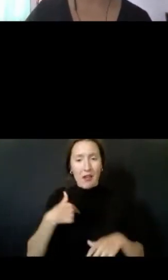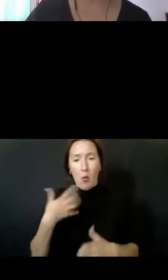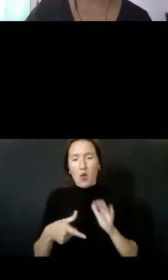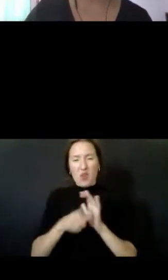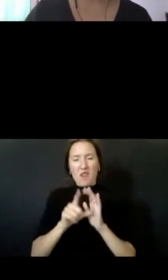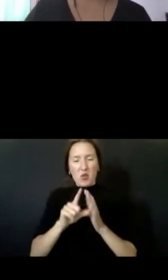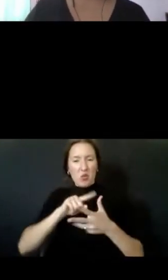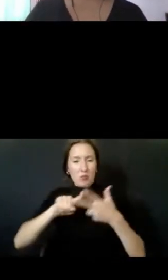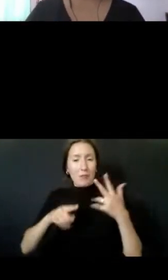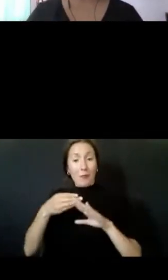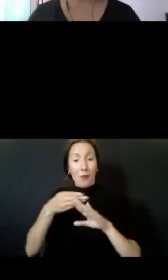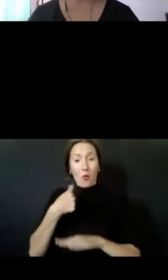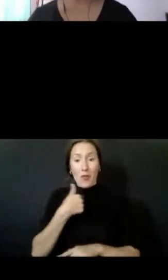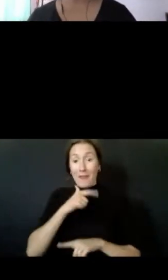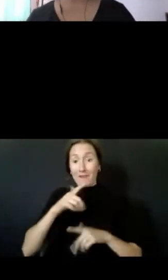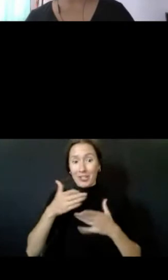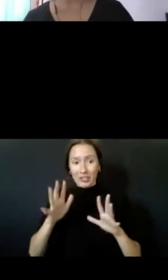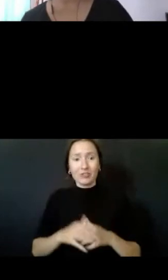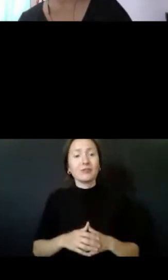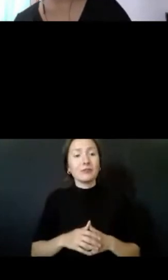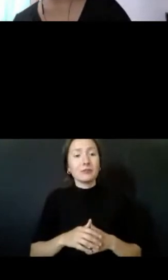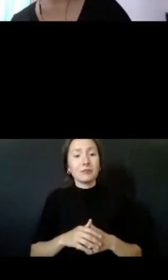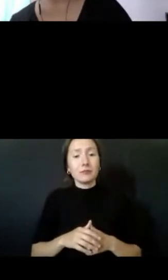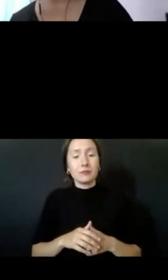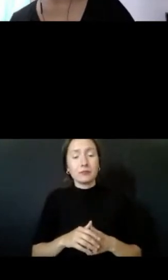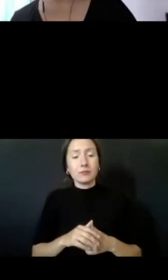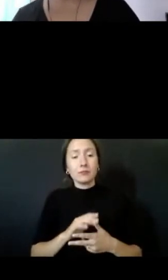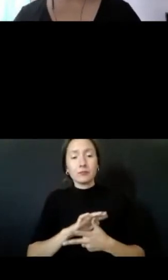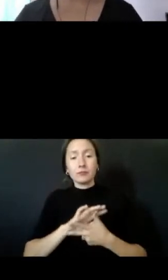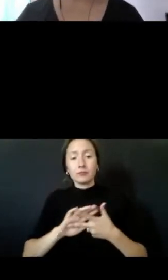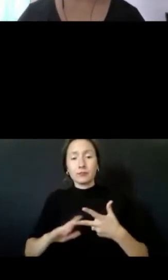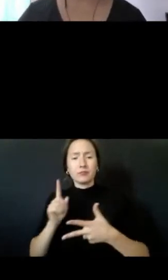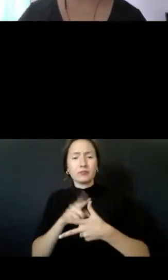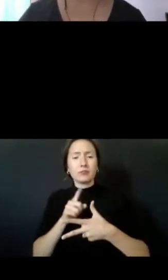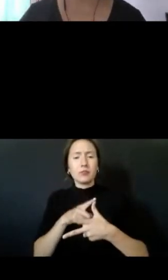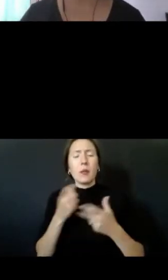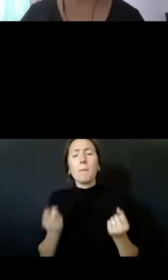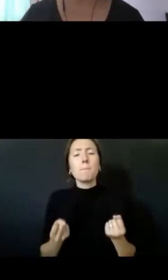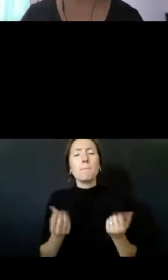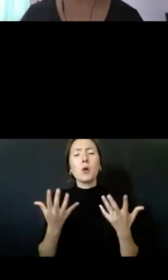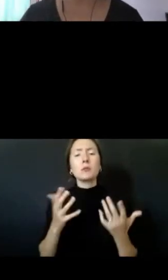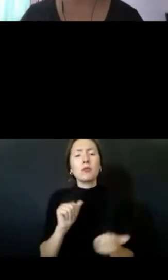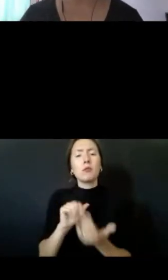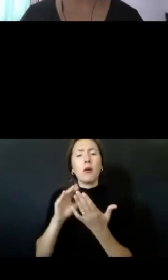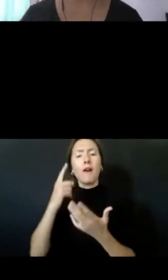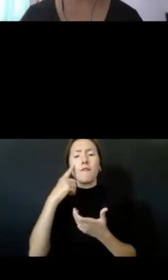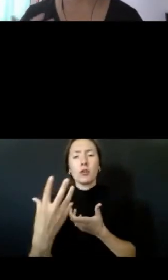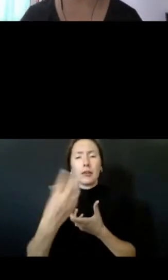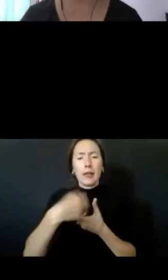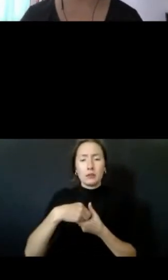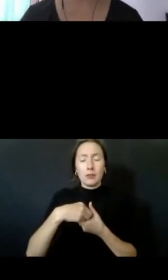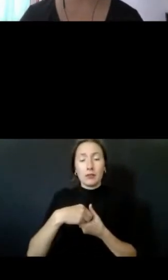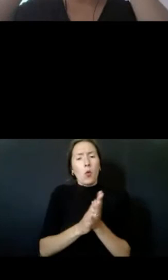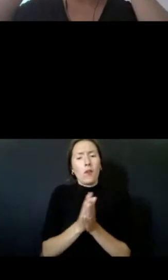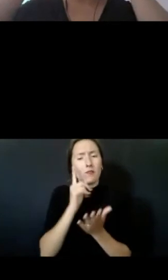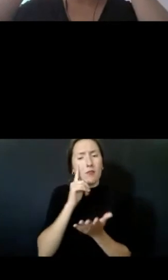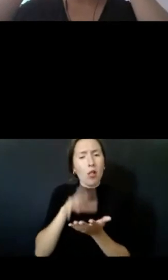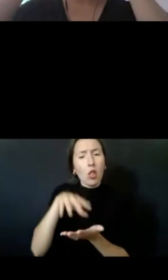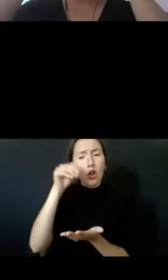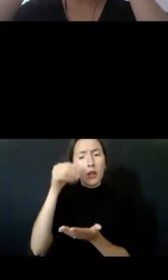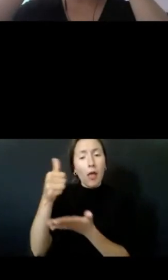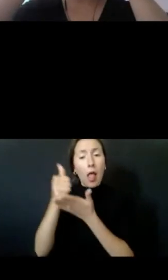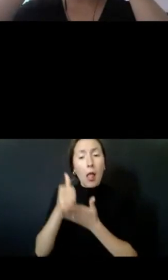The first is multiple means of engagement. And this is the learning that comes from the part of the brain that says, why are we learning this? In other words,